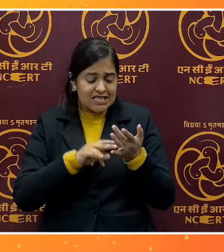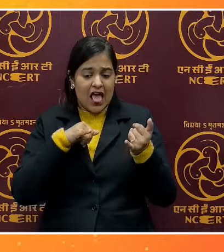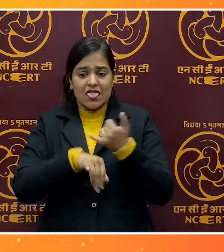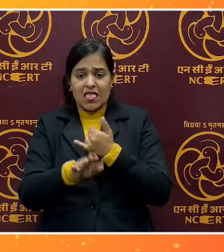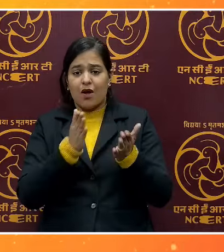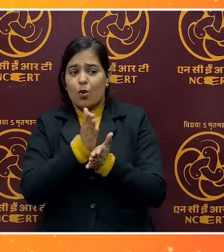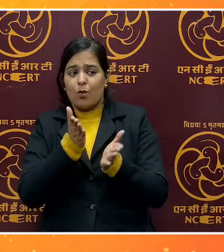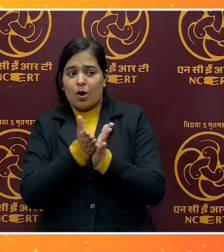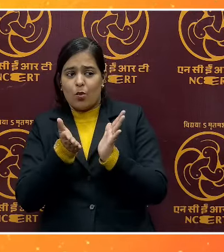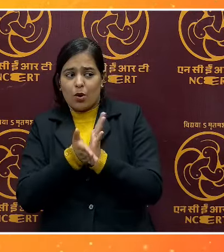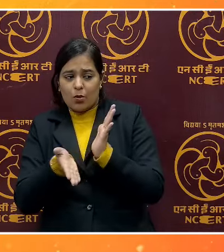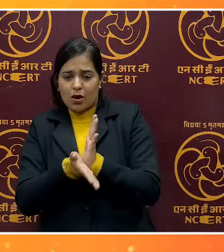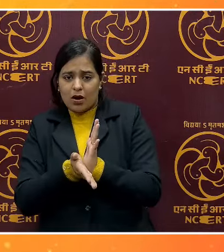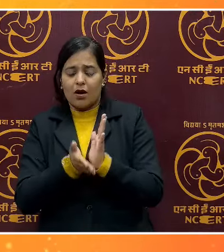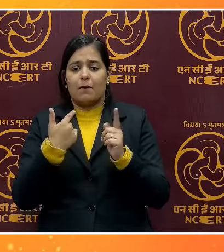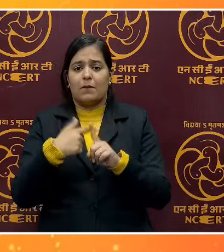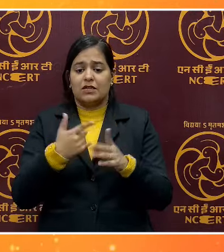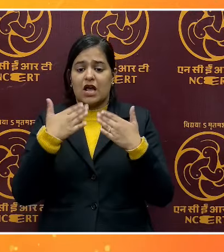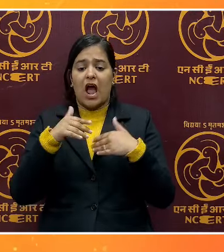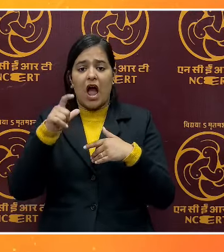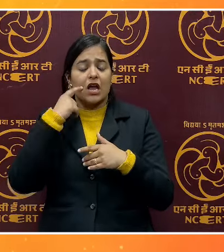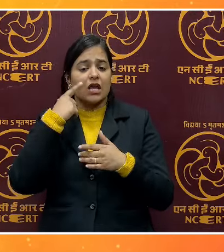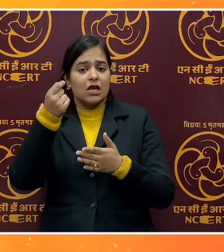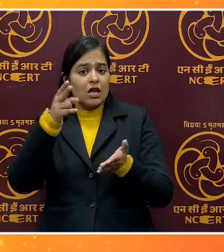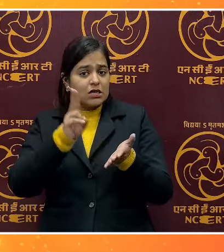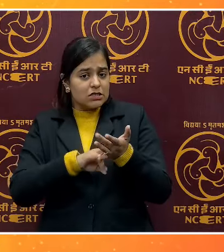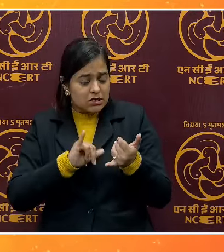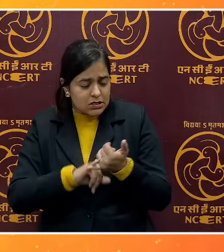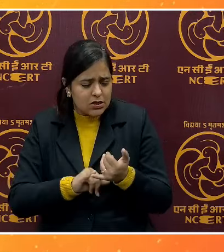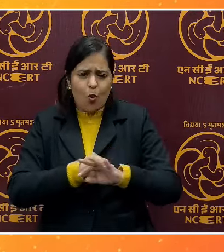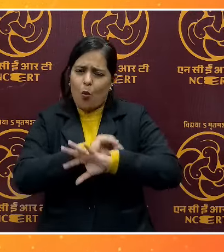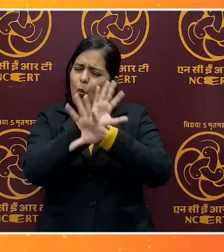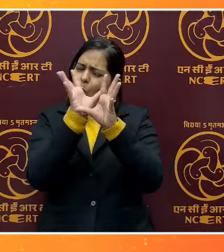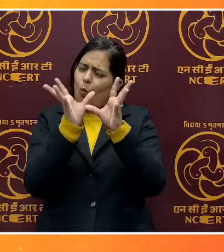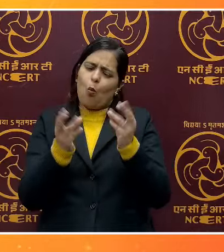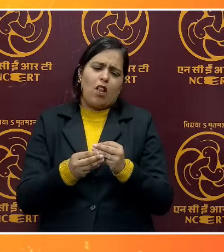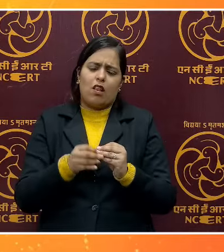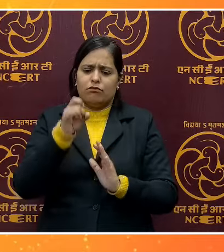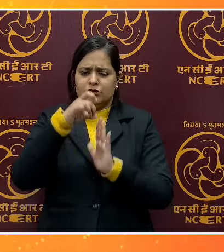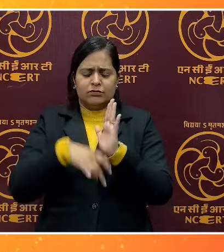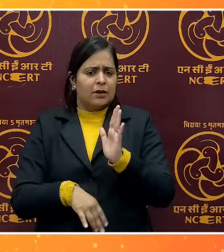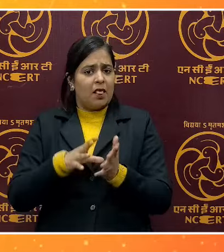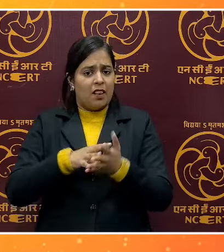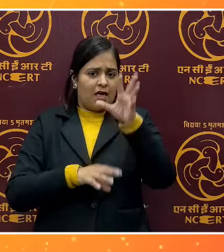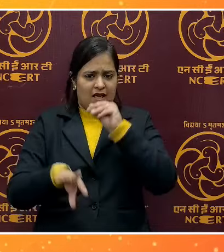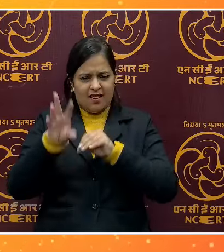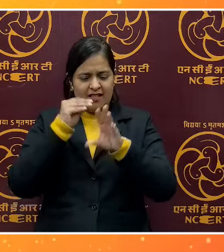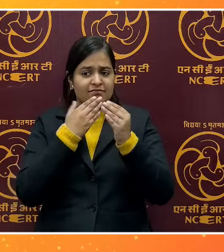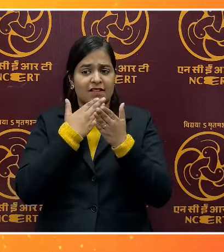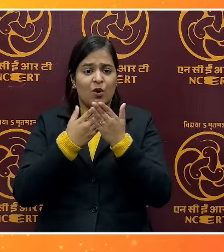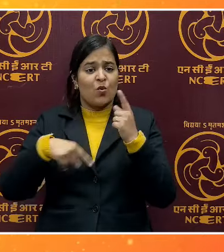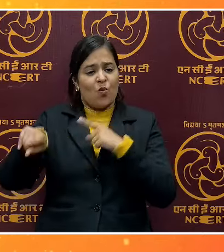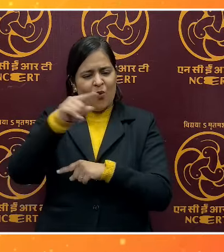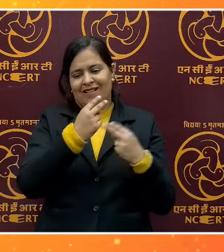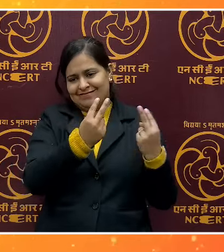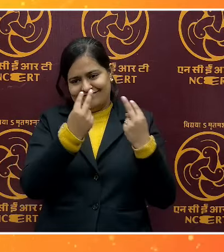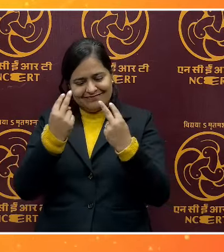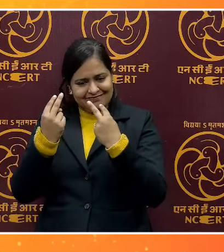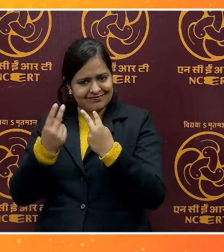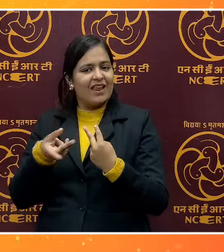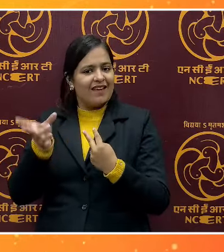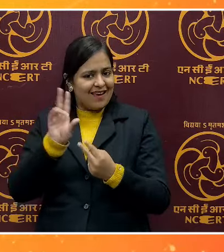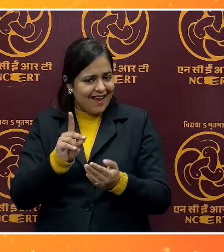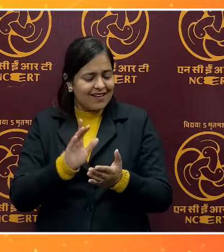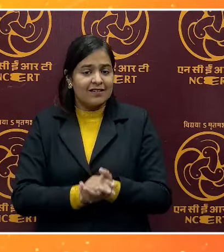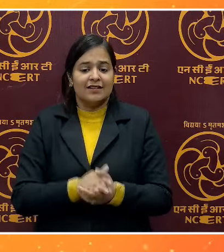it the ions, and be it ligands, and many more things. So thank you so much once again, and we